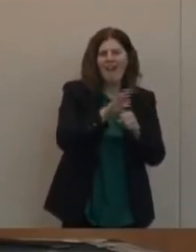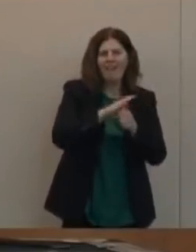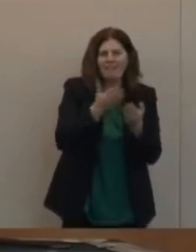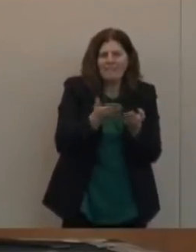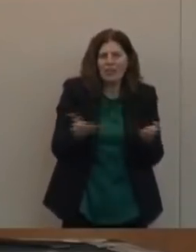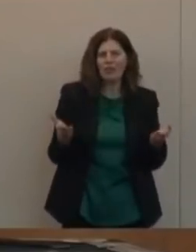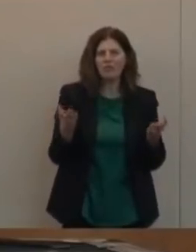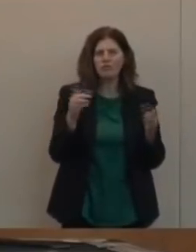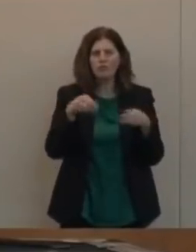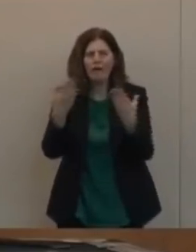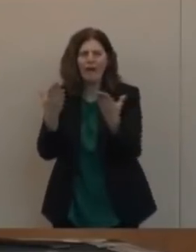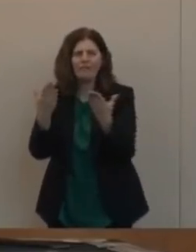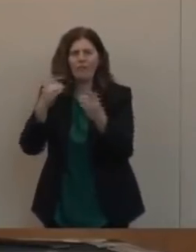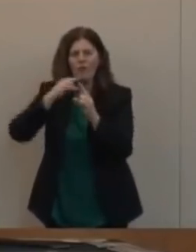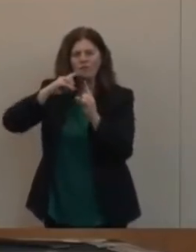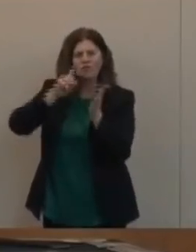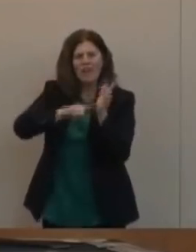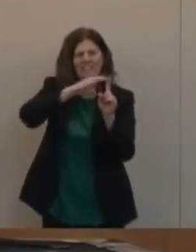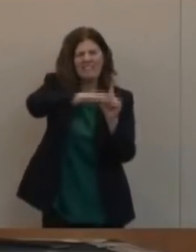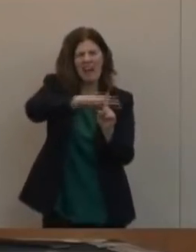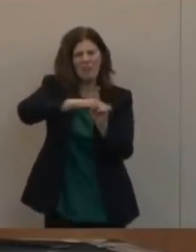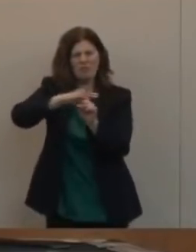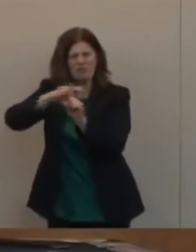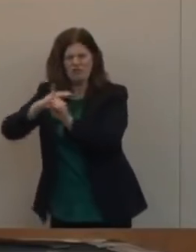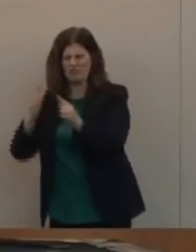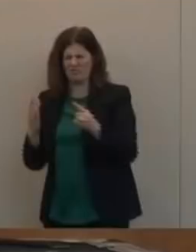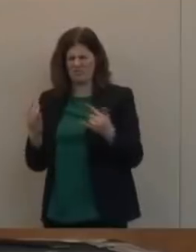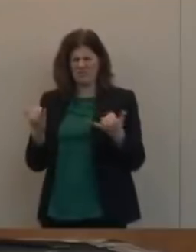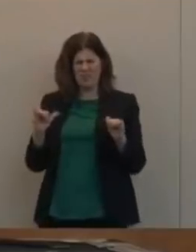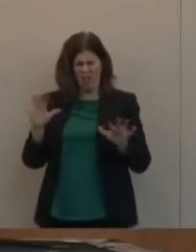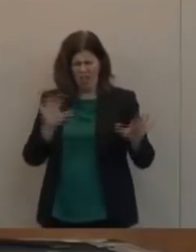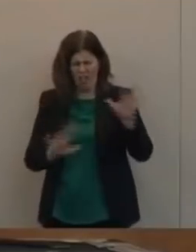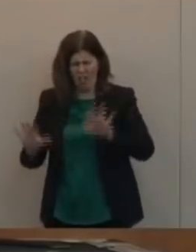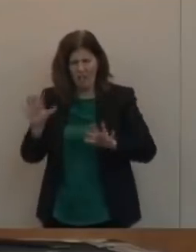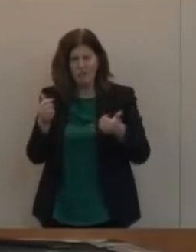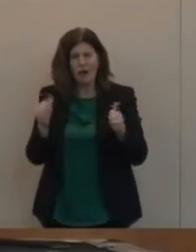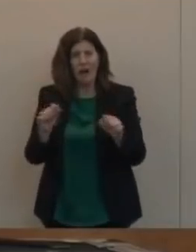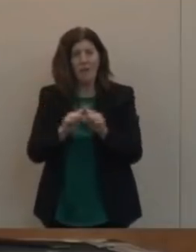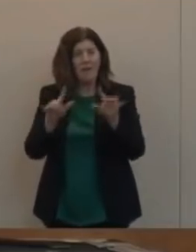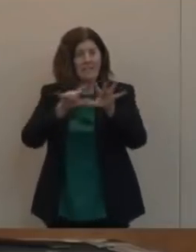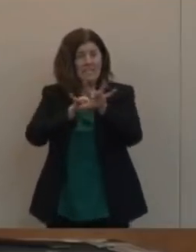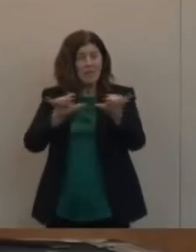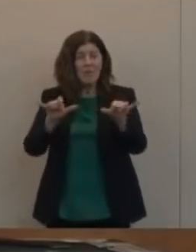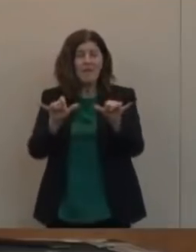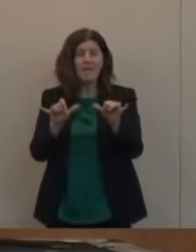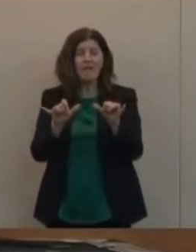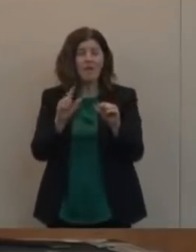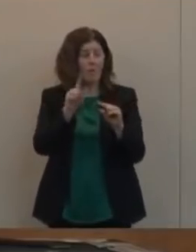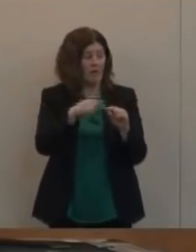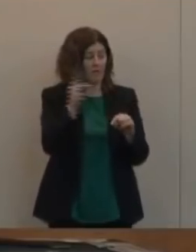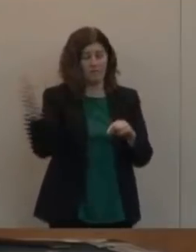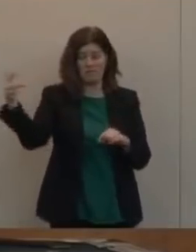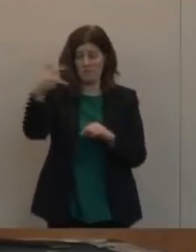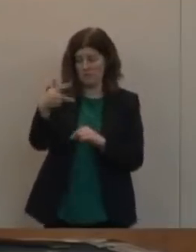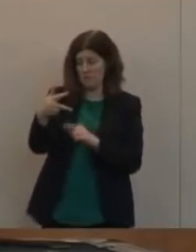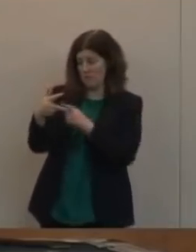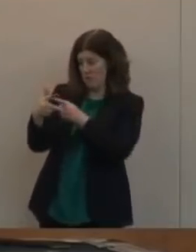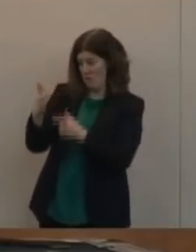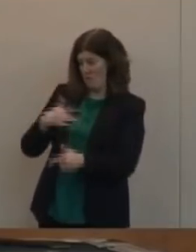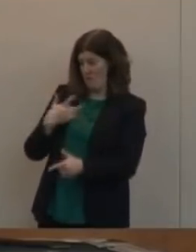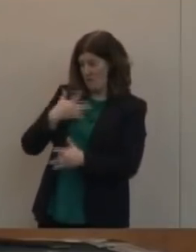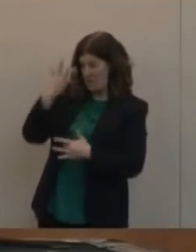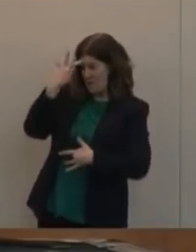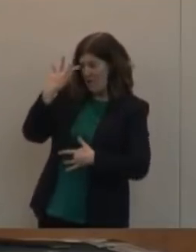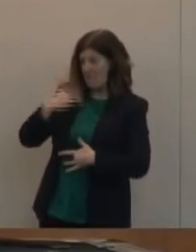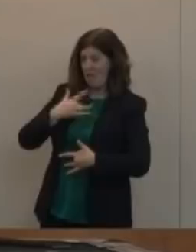our healthcare facilities. We're still trying to do that. In the meantime, we ask them when they stop if they have any symptoms